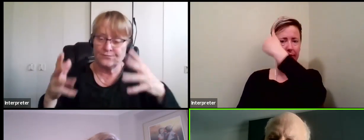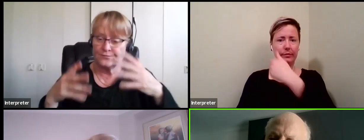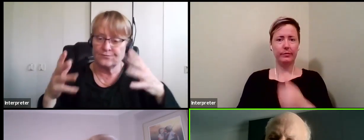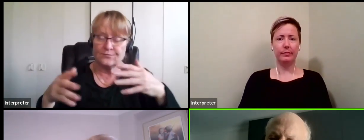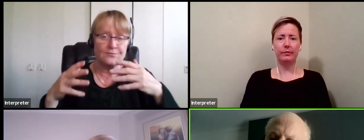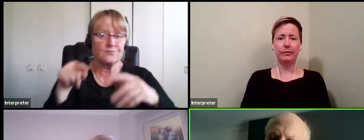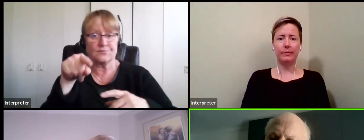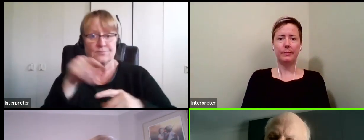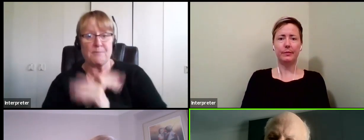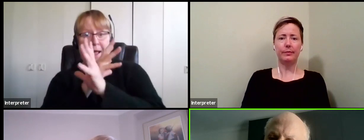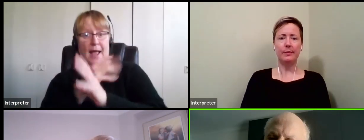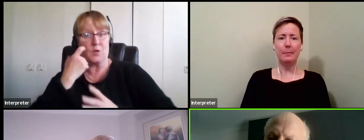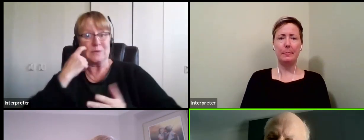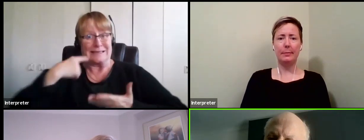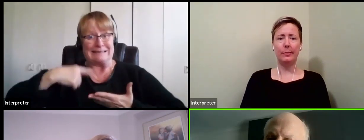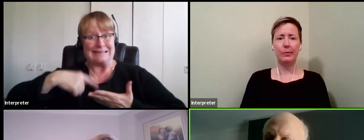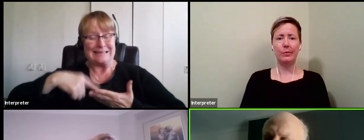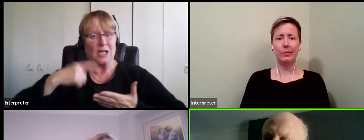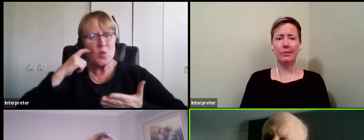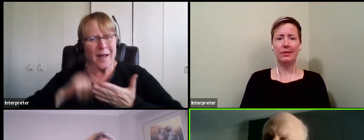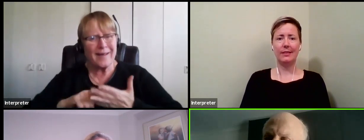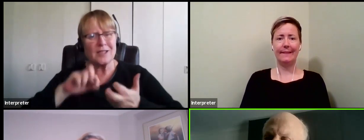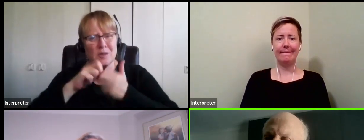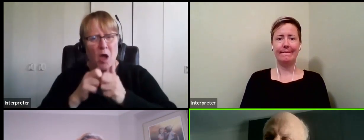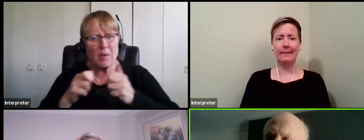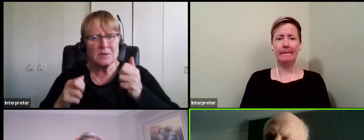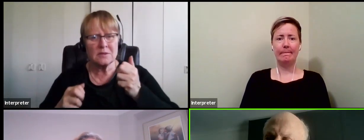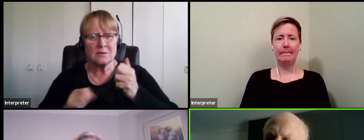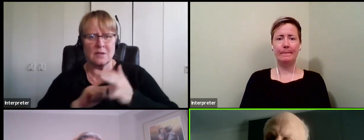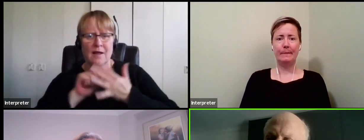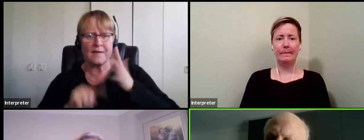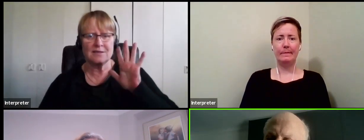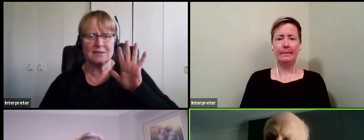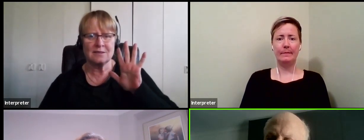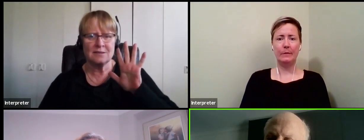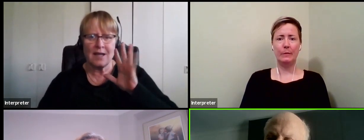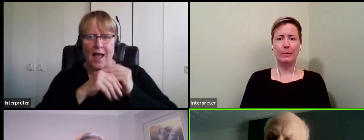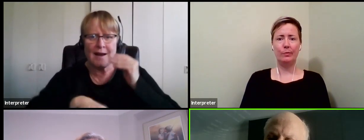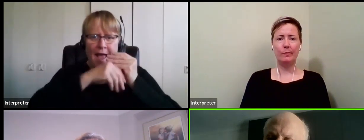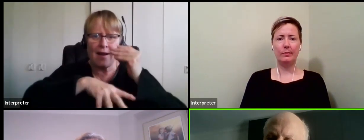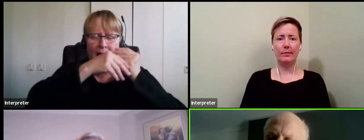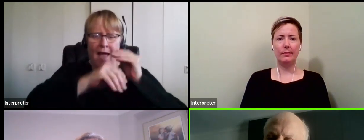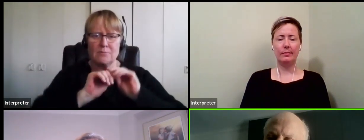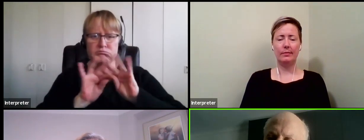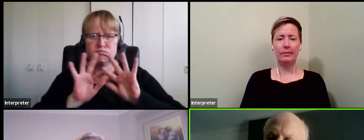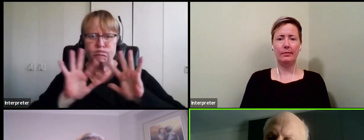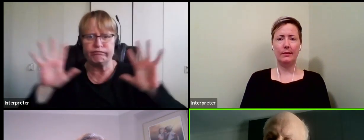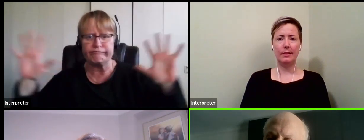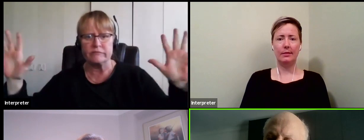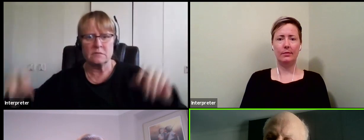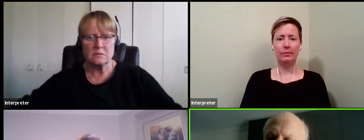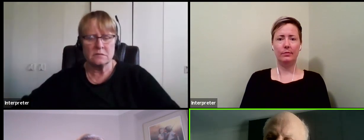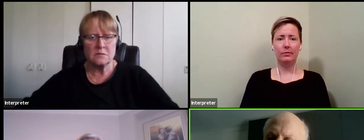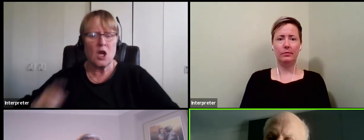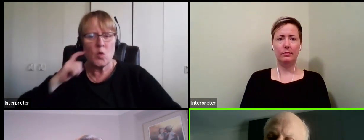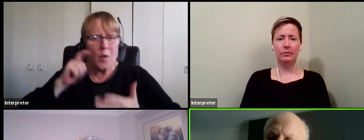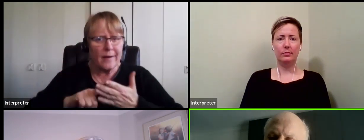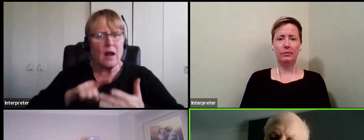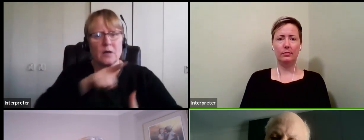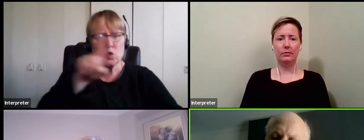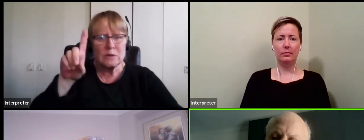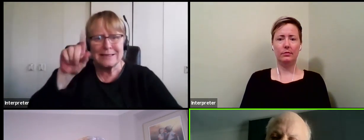virtual public forum compound. You may get people with disabilities, some of them are more prone to get this disease. They can